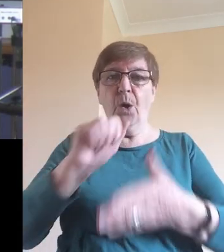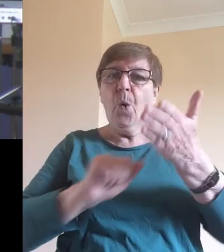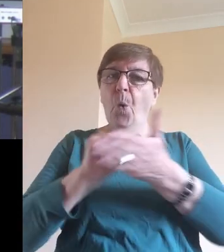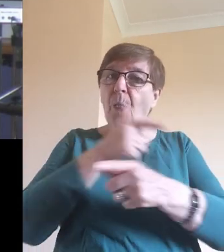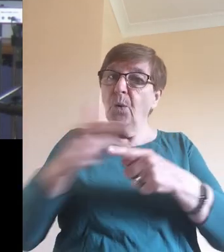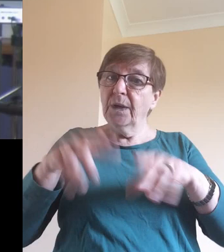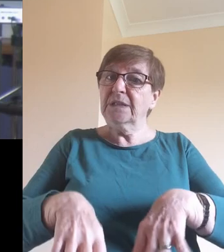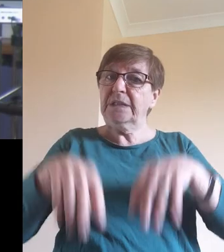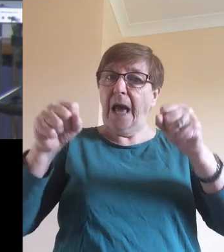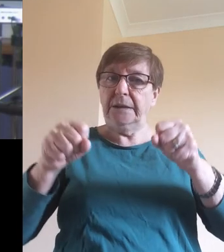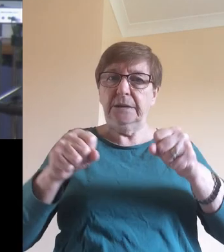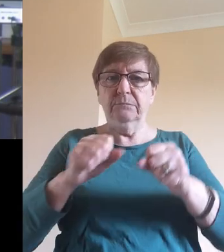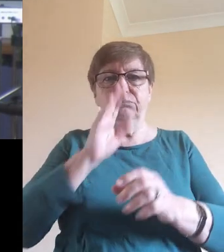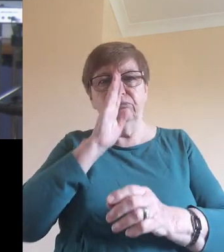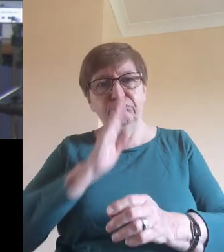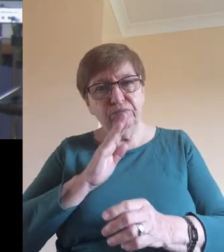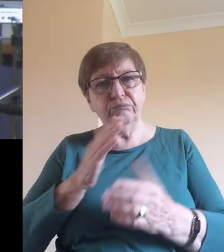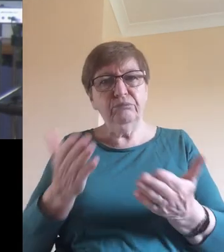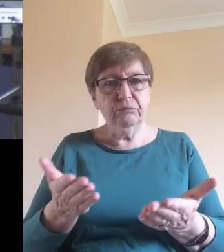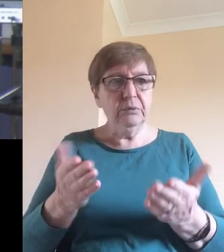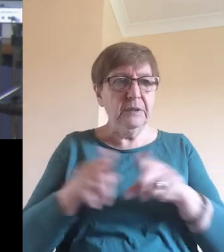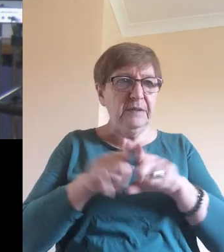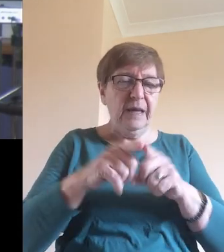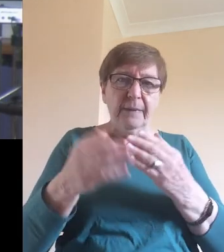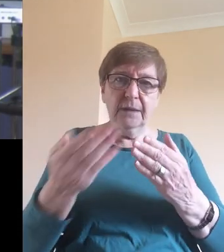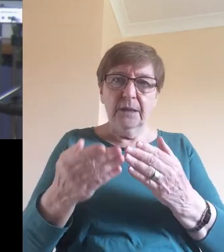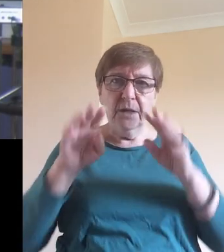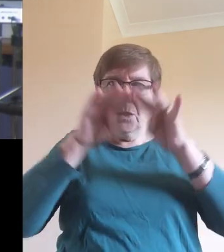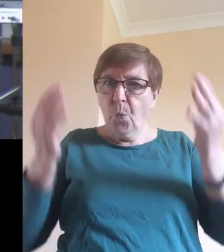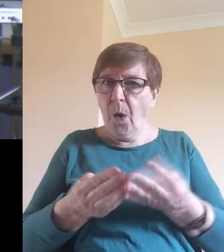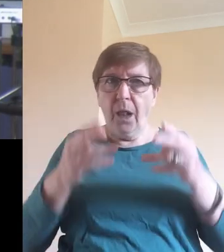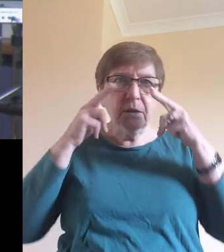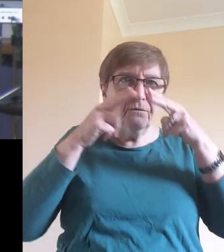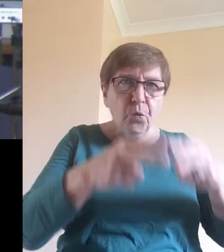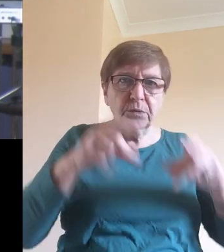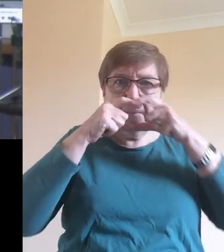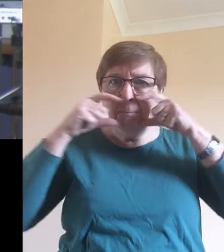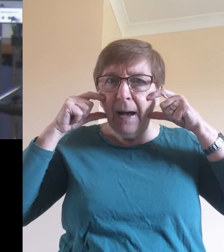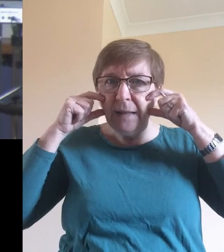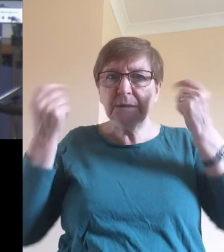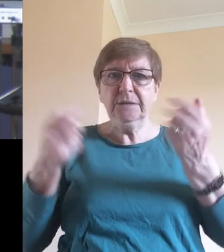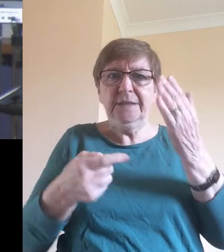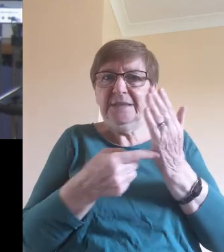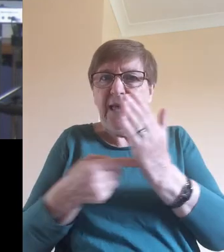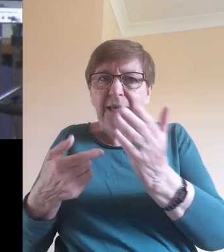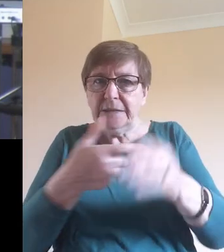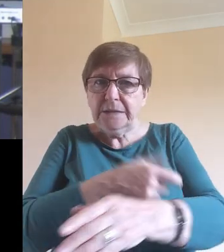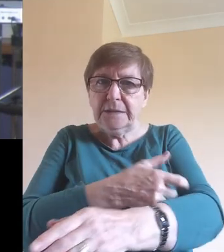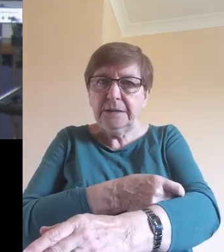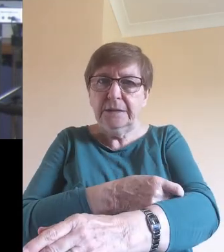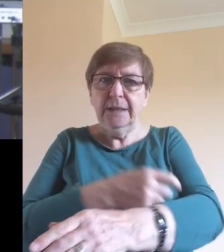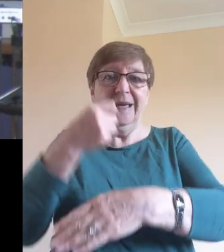started as bleak as the rest. The world was focused on masks and on tests. Easter